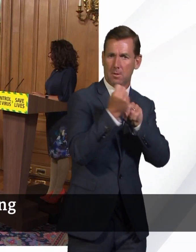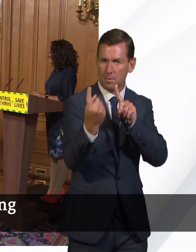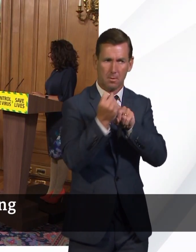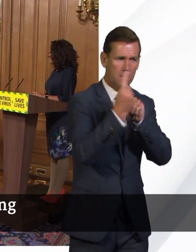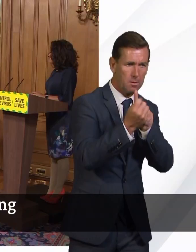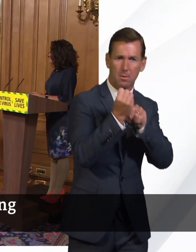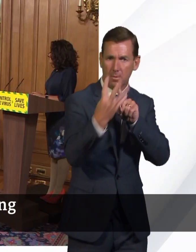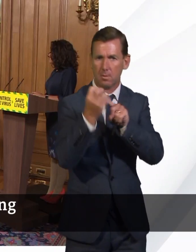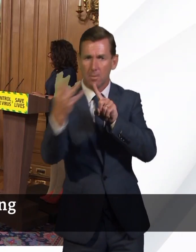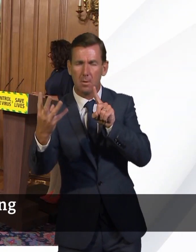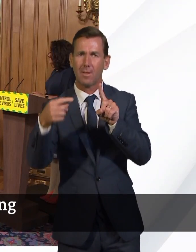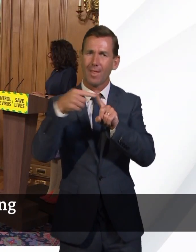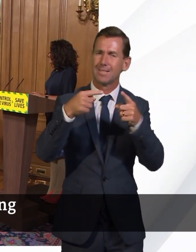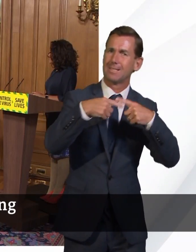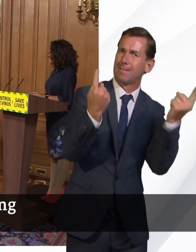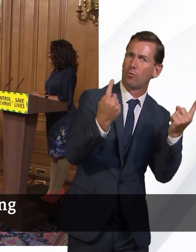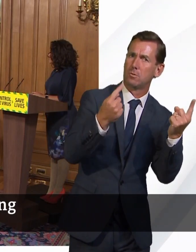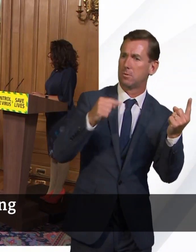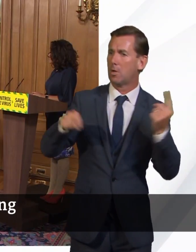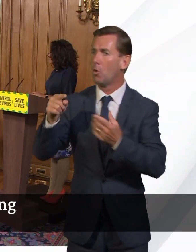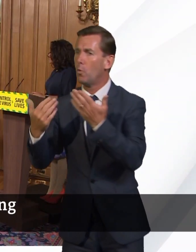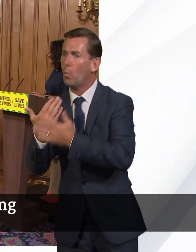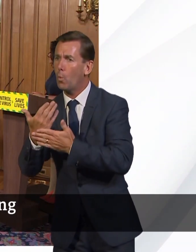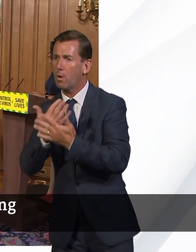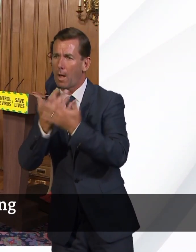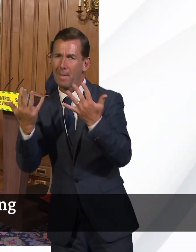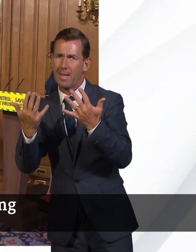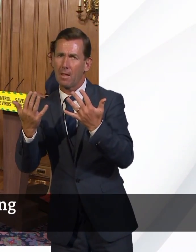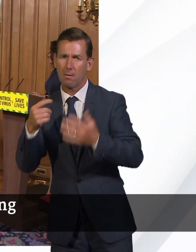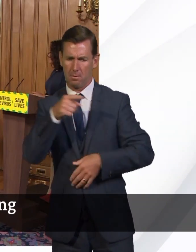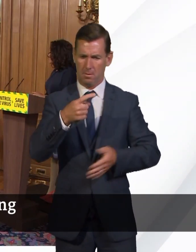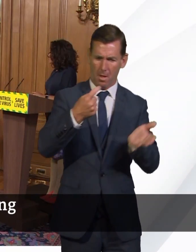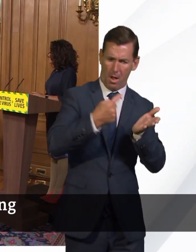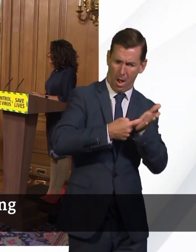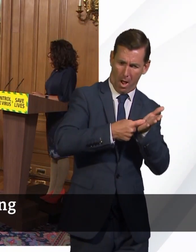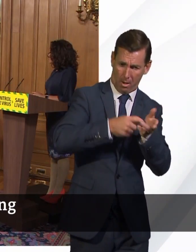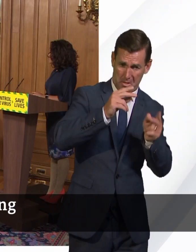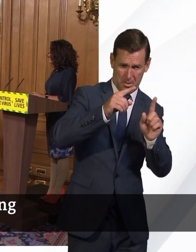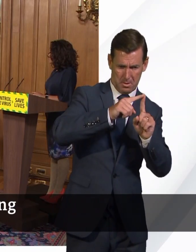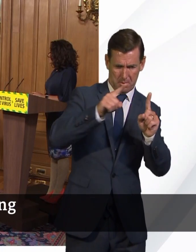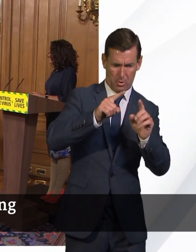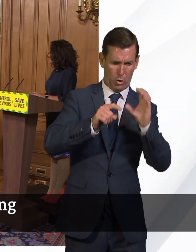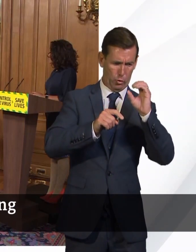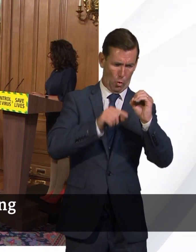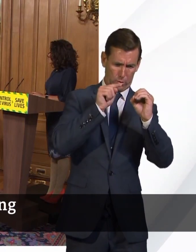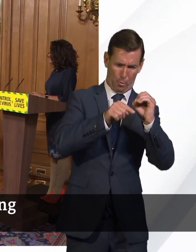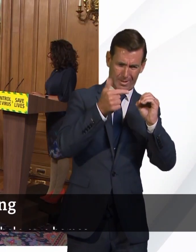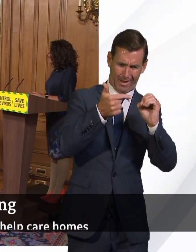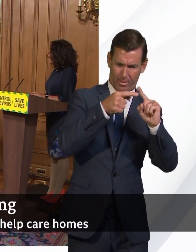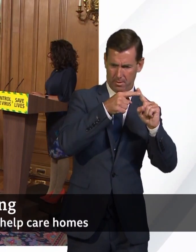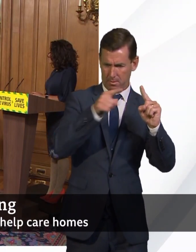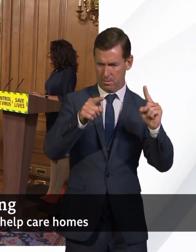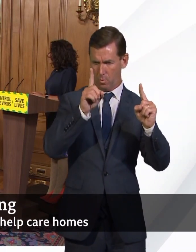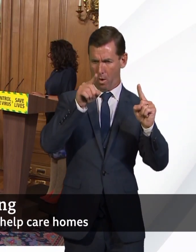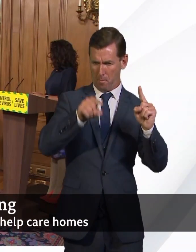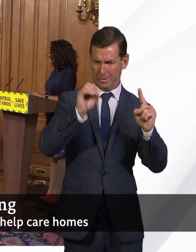know, a change in the range of R that still encompasses most of the values